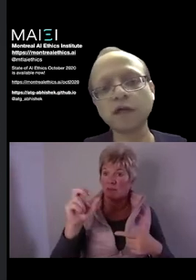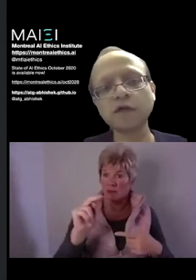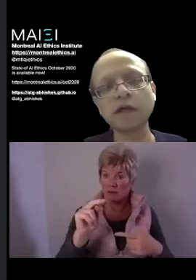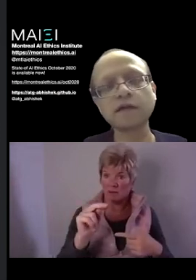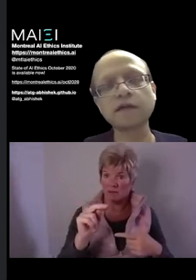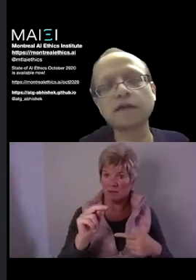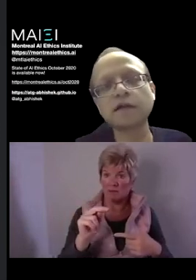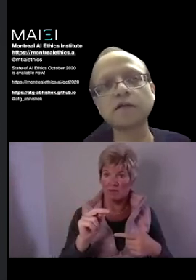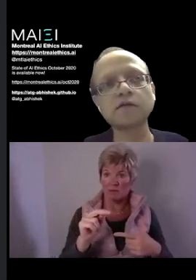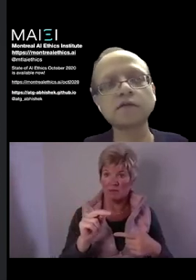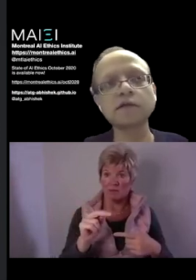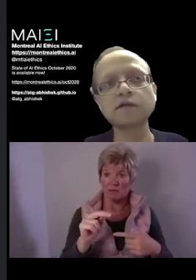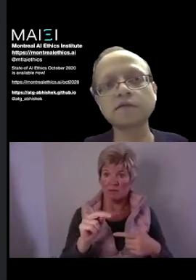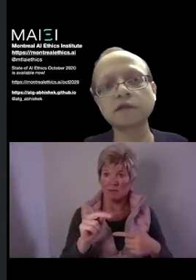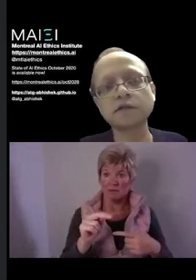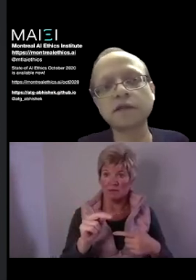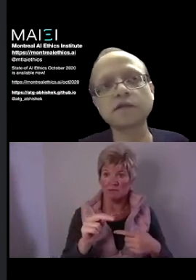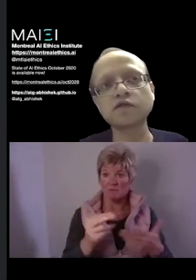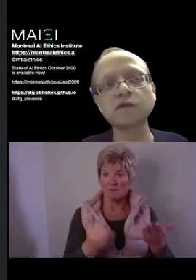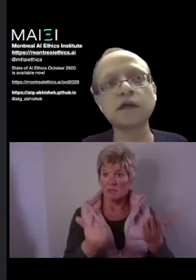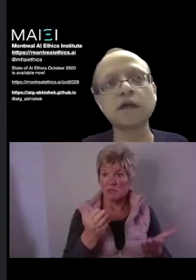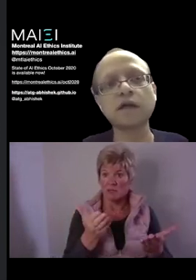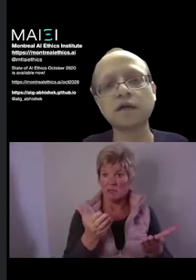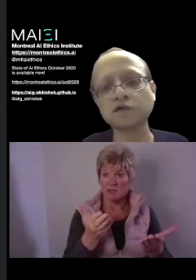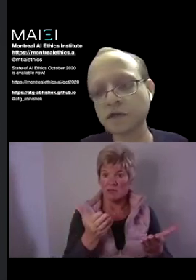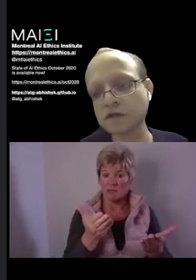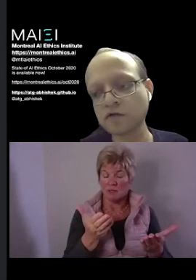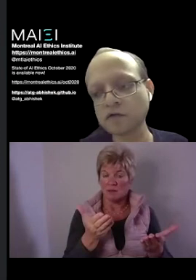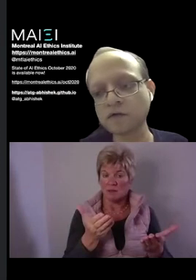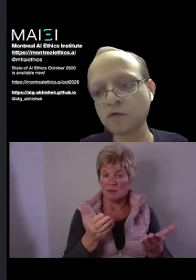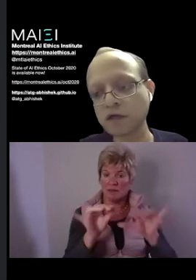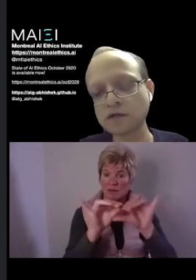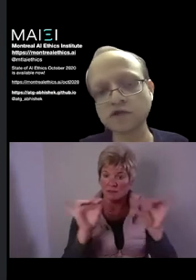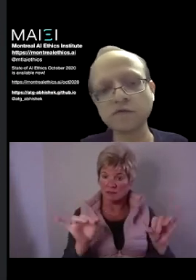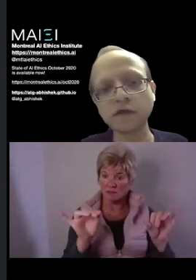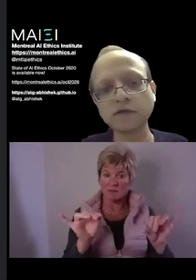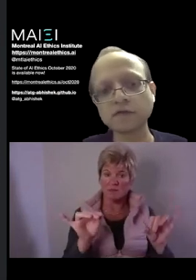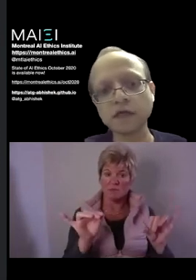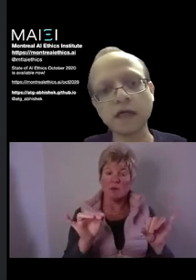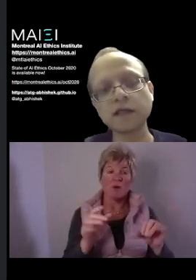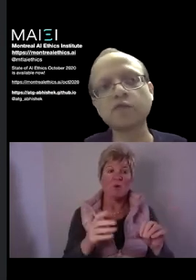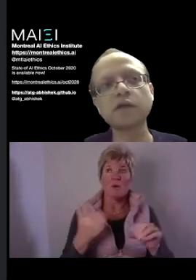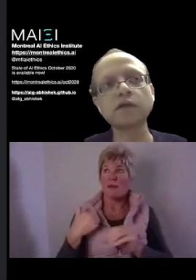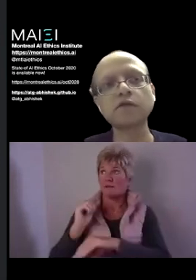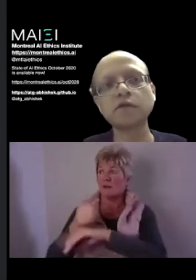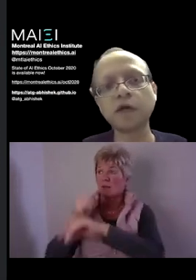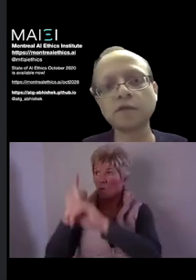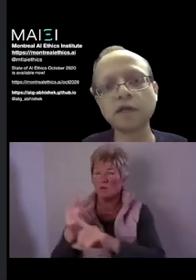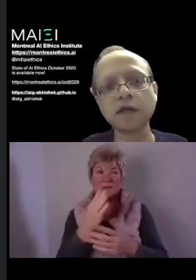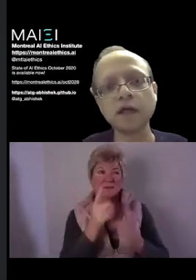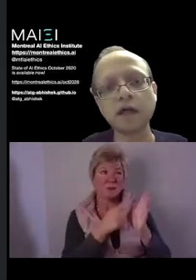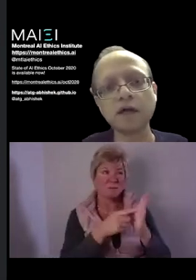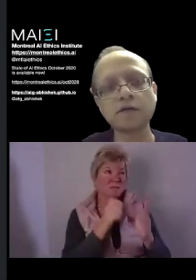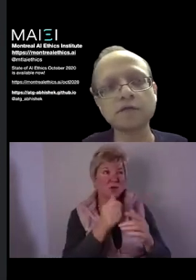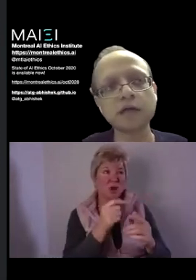we might realize that, the system isn't just achieving the goals that we wanted to achieve. And so at that point, it might